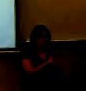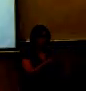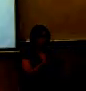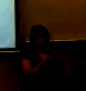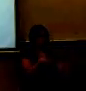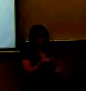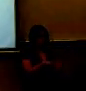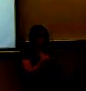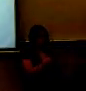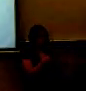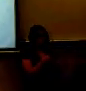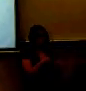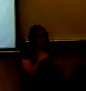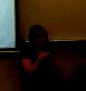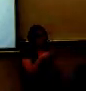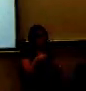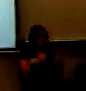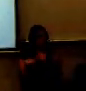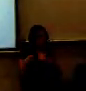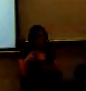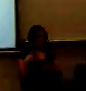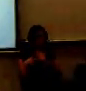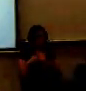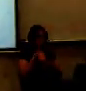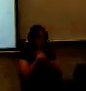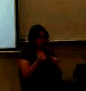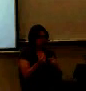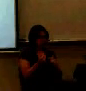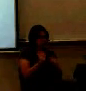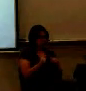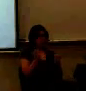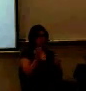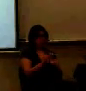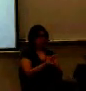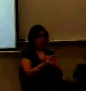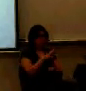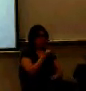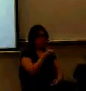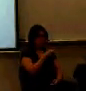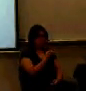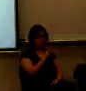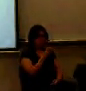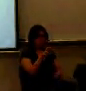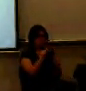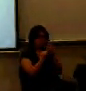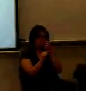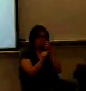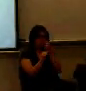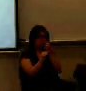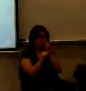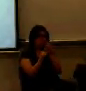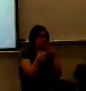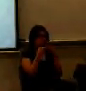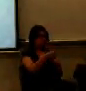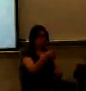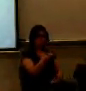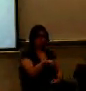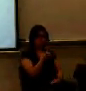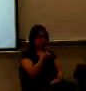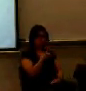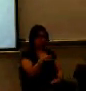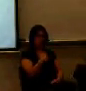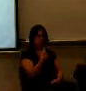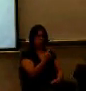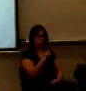usually they occur in mixed assemblages. Whereas the toxic cyanobacteria, when you find them, there's only one or two